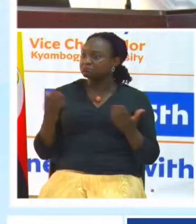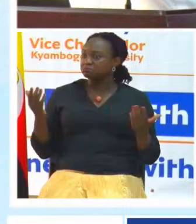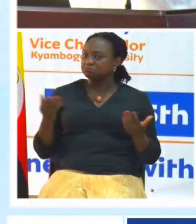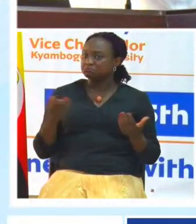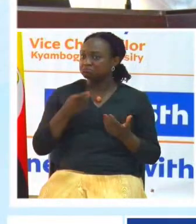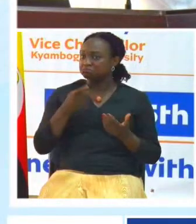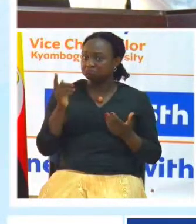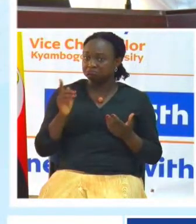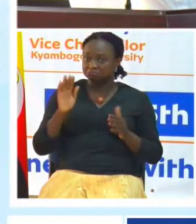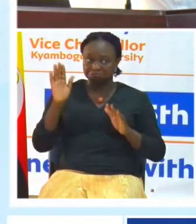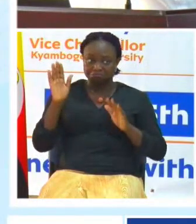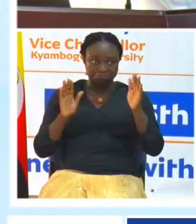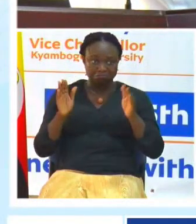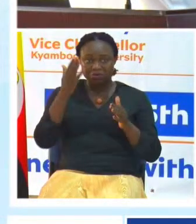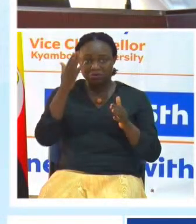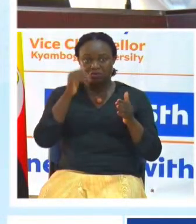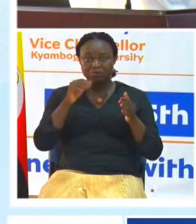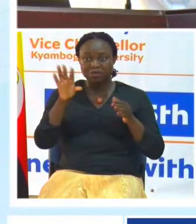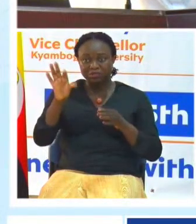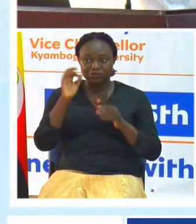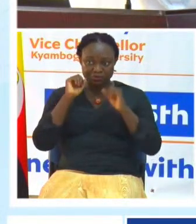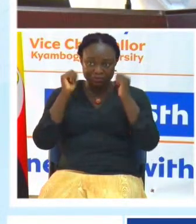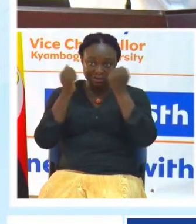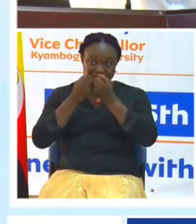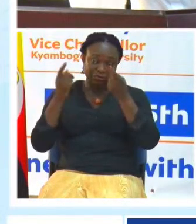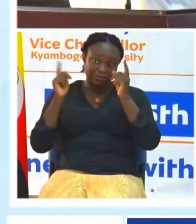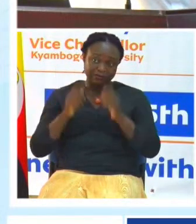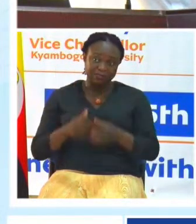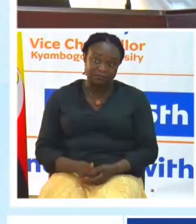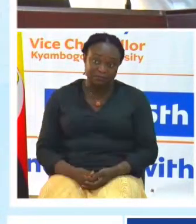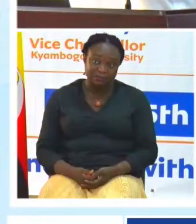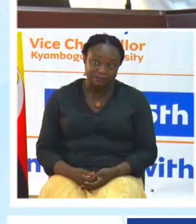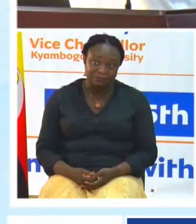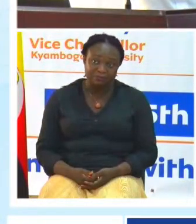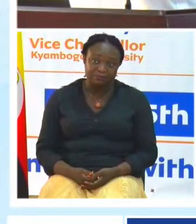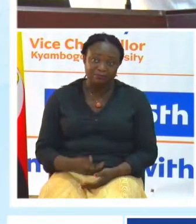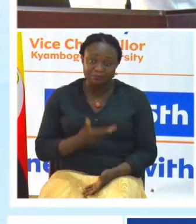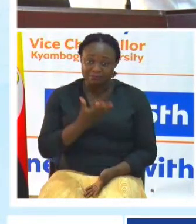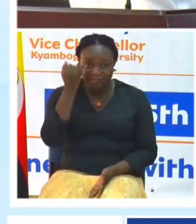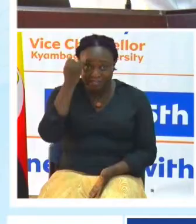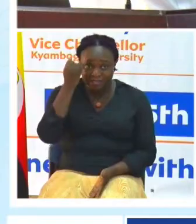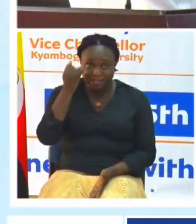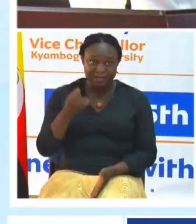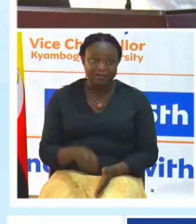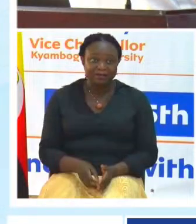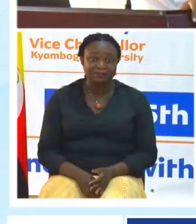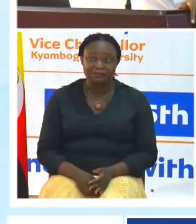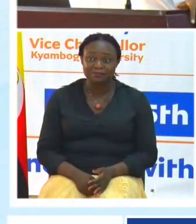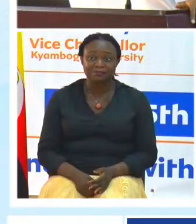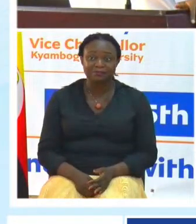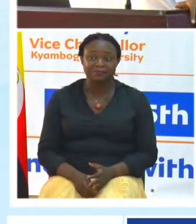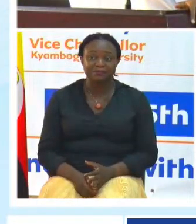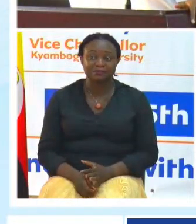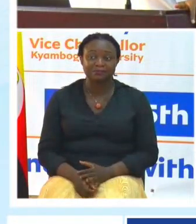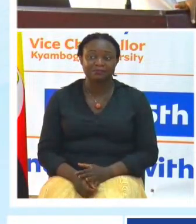from any of you, why are you here? Why are you at Kyambogo University? Anyone? Yes.